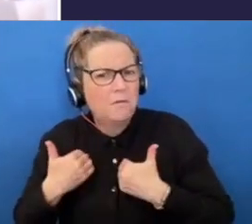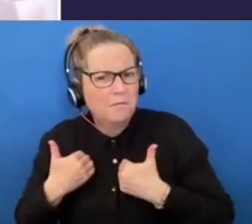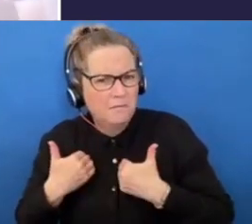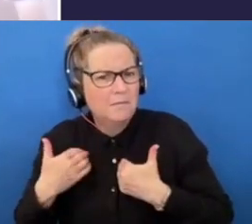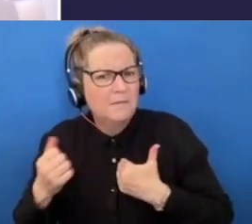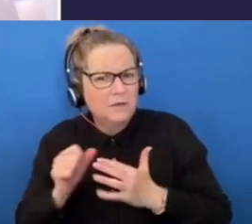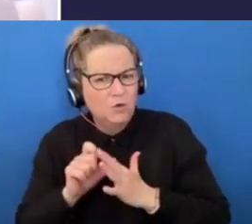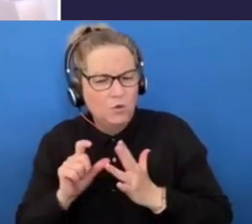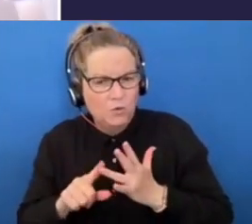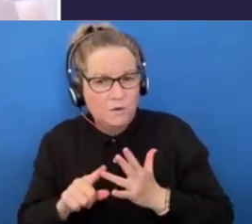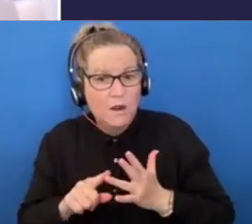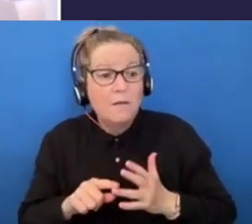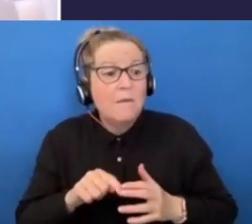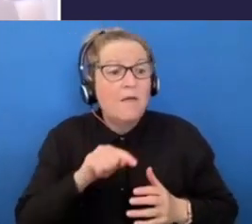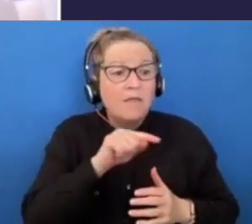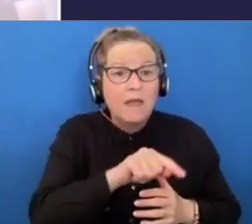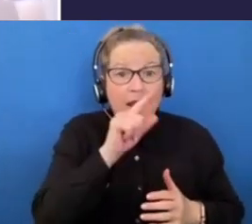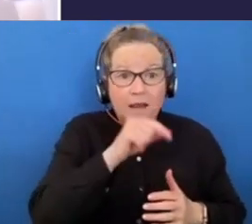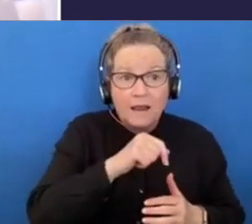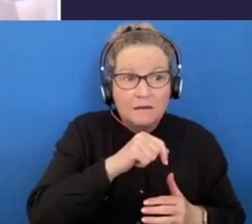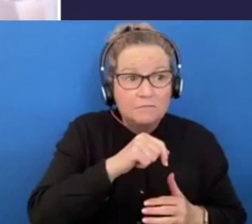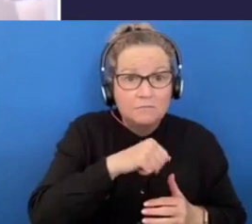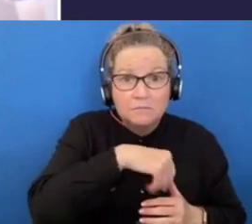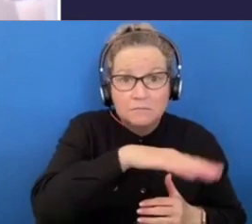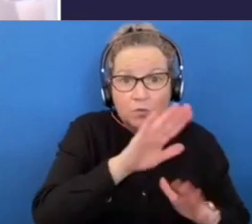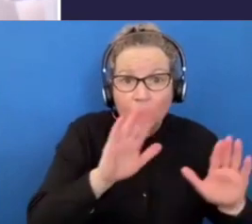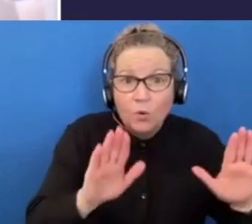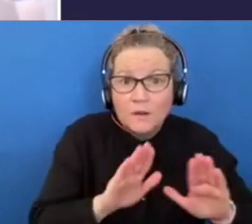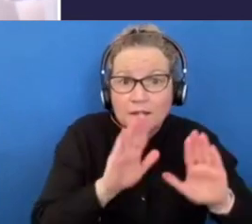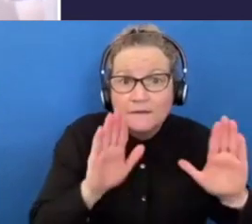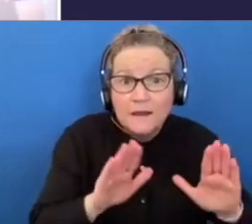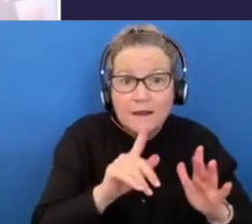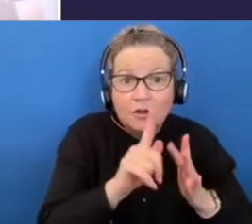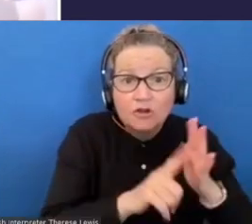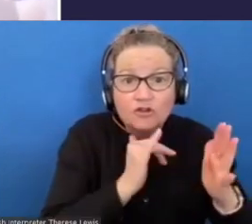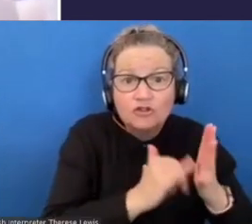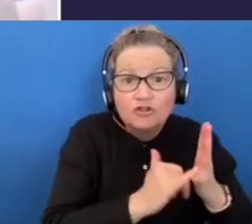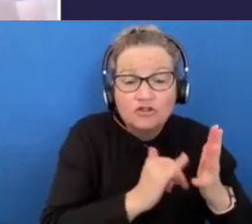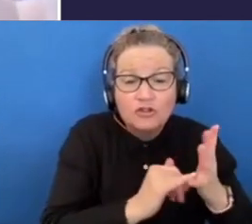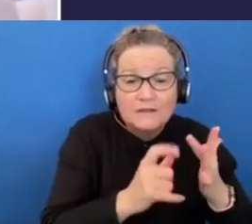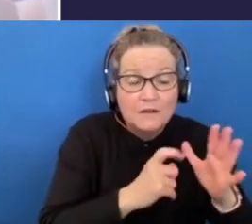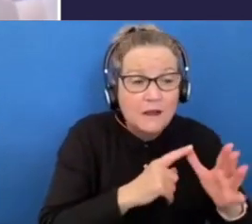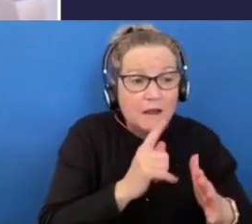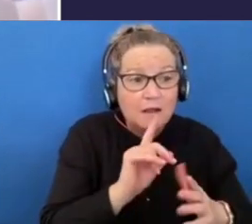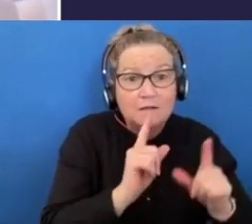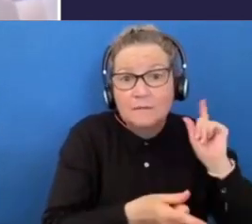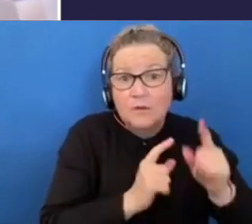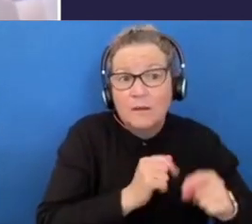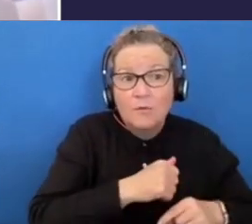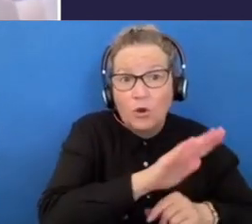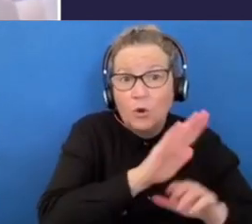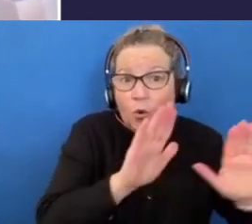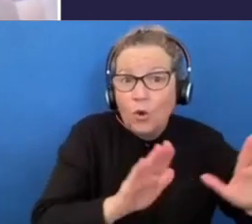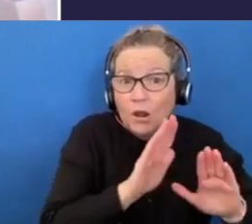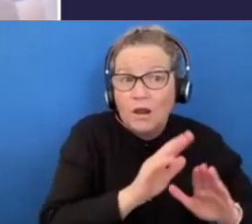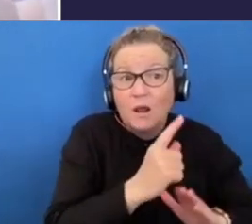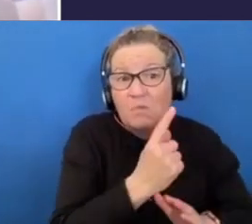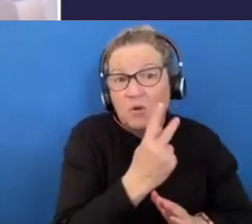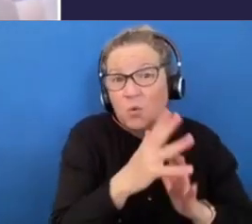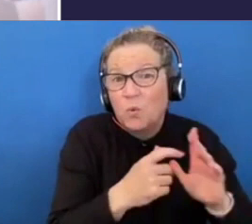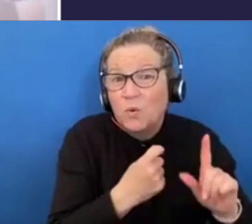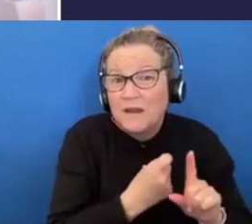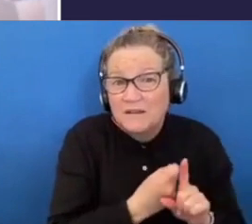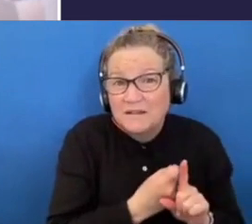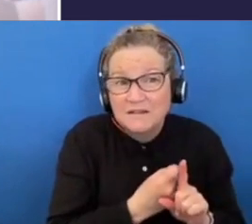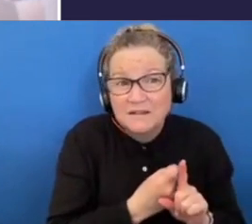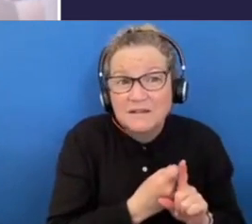They get to go away on holidays, so Jessica will be absent from the house sometimes for a week or two if she goes away on a holiday, which you'd say,